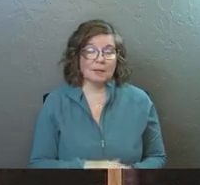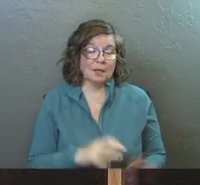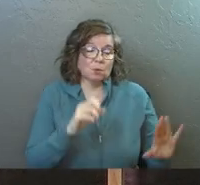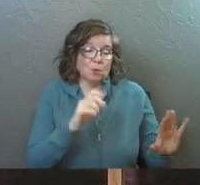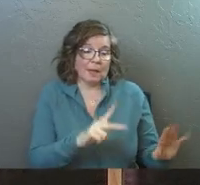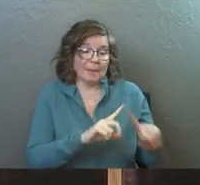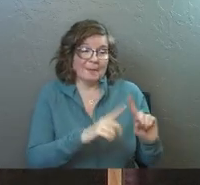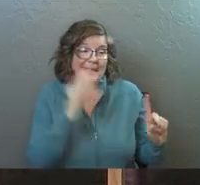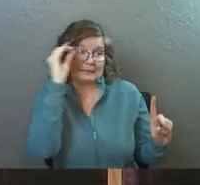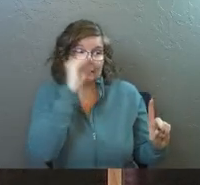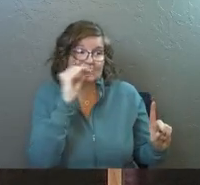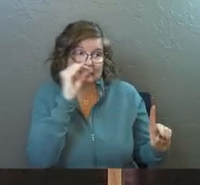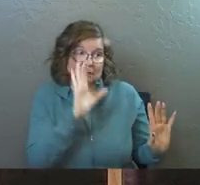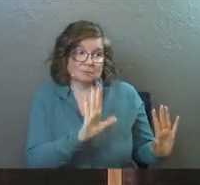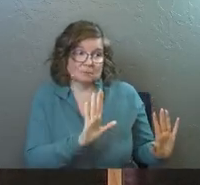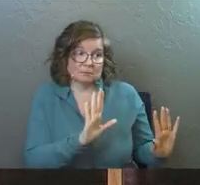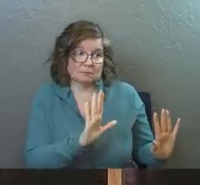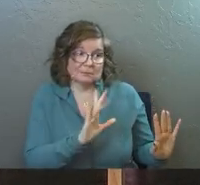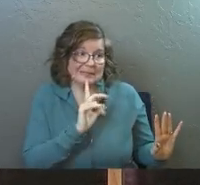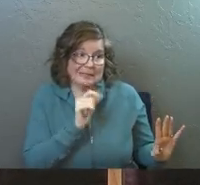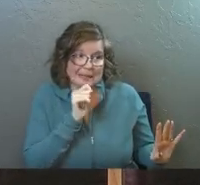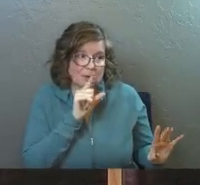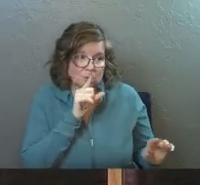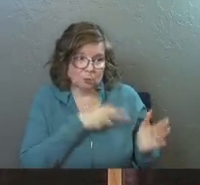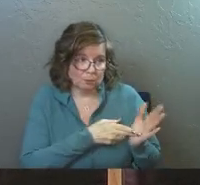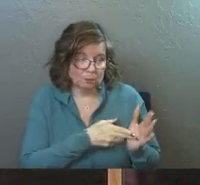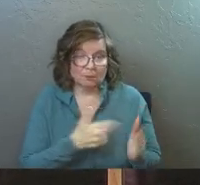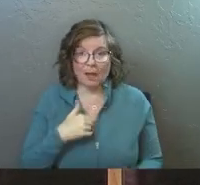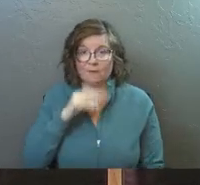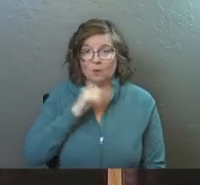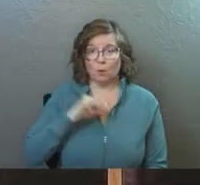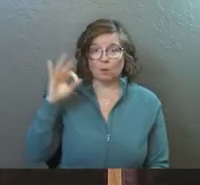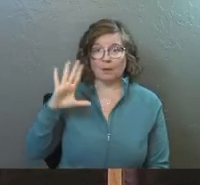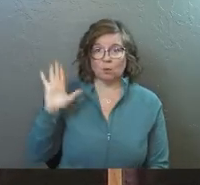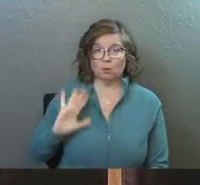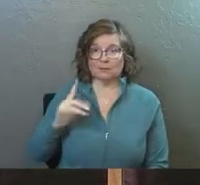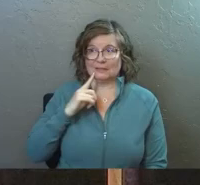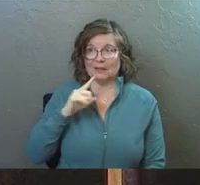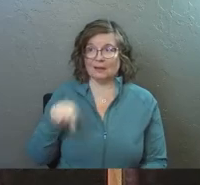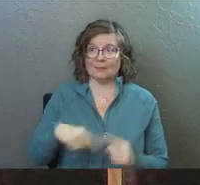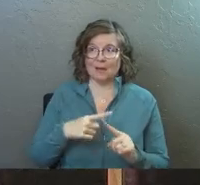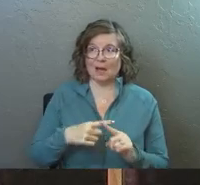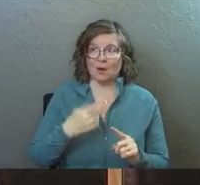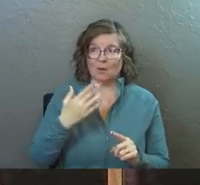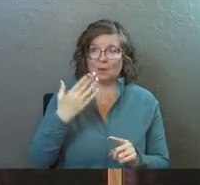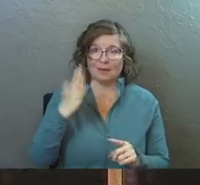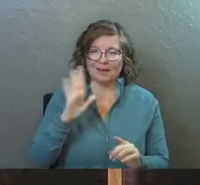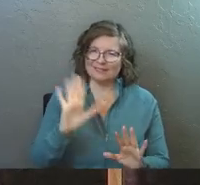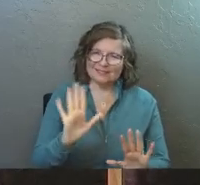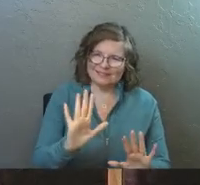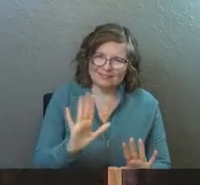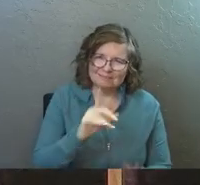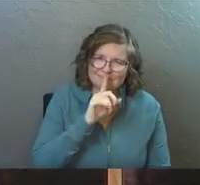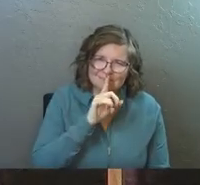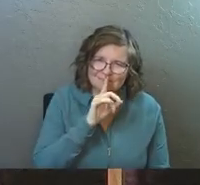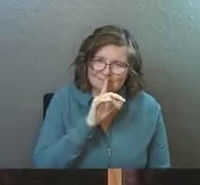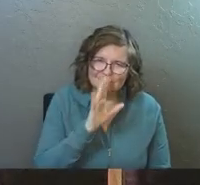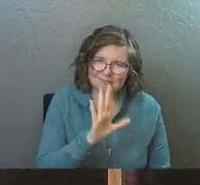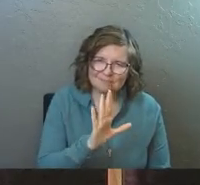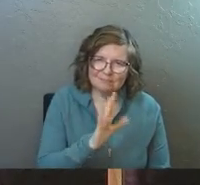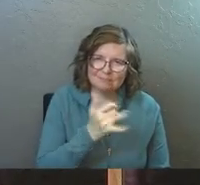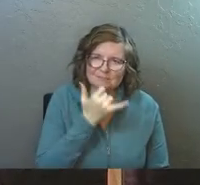That's okay, but that's an opinion. I have an old pastor that used to say this about God. That's a foul on the play.